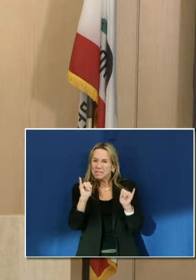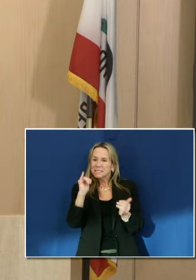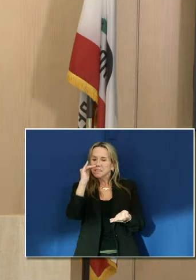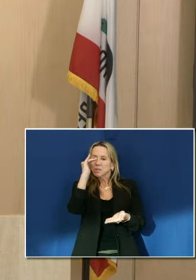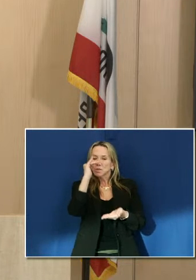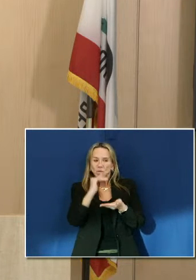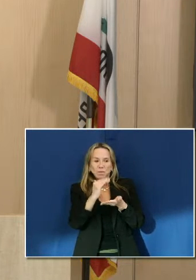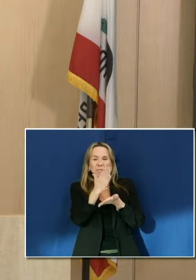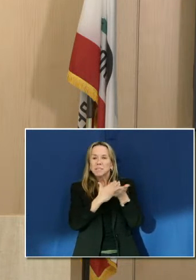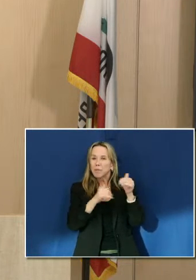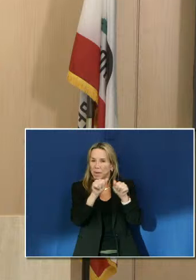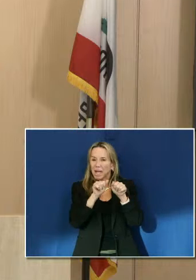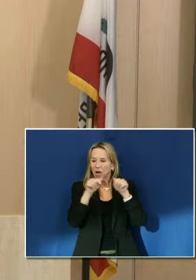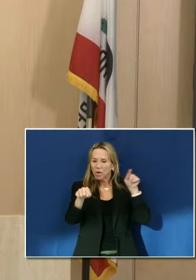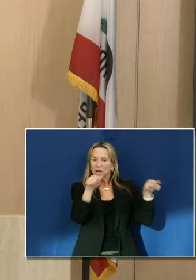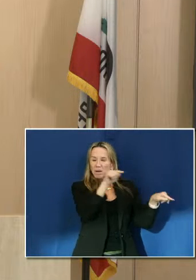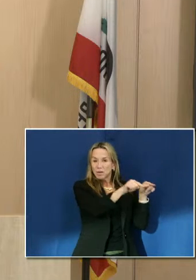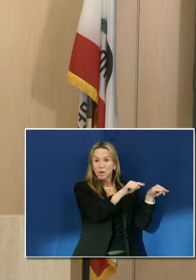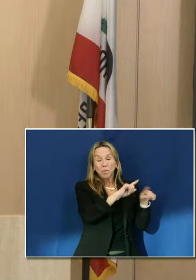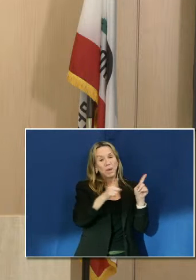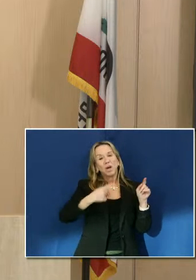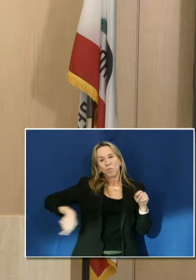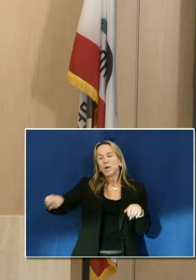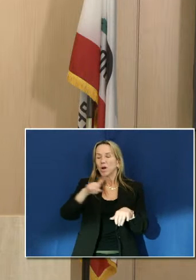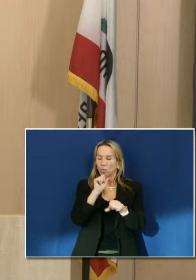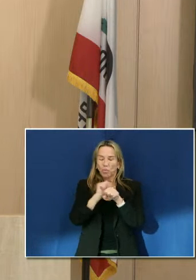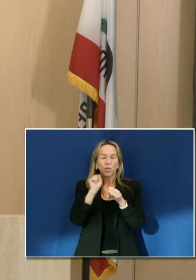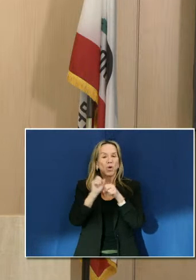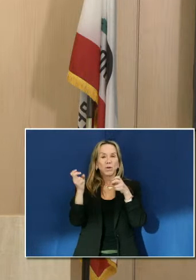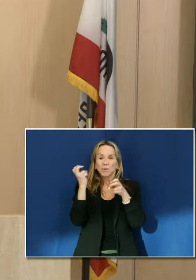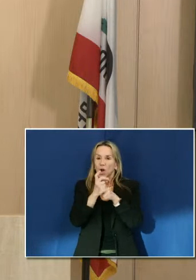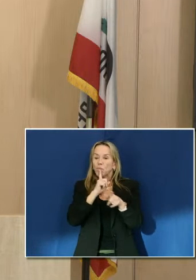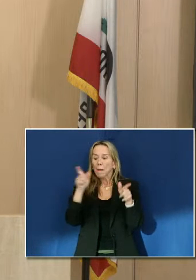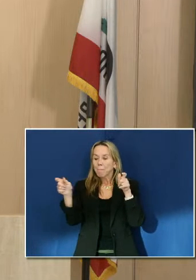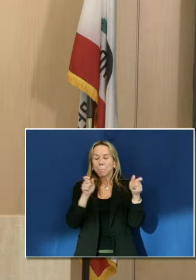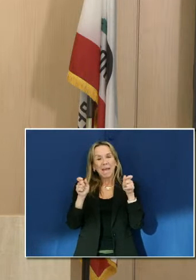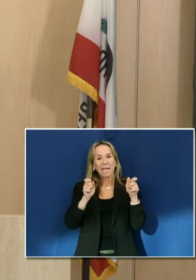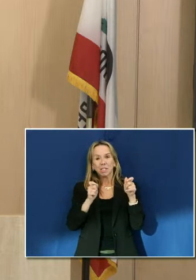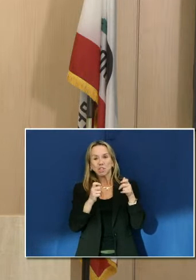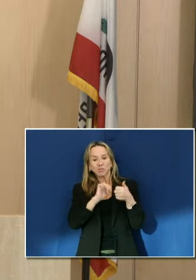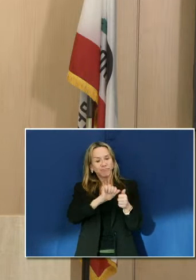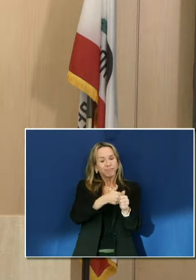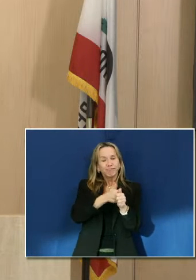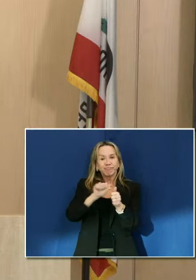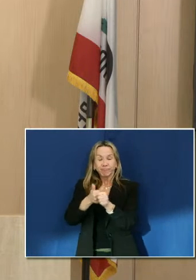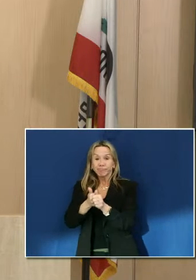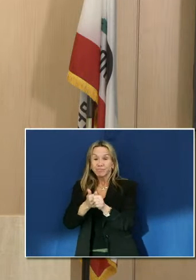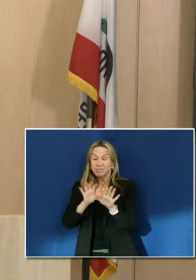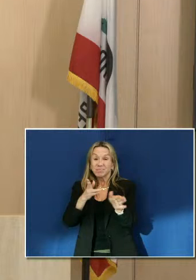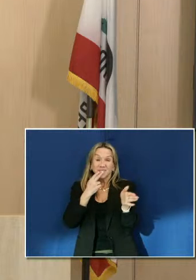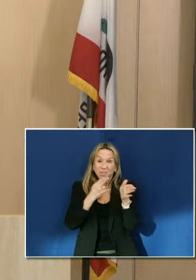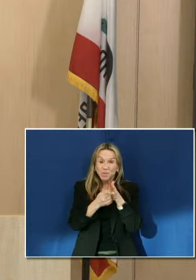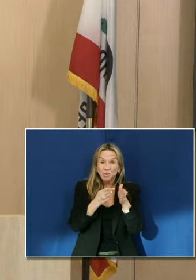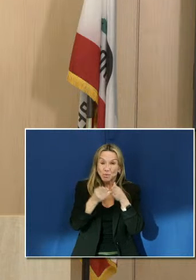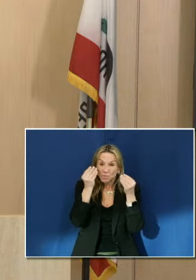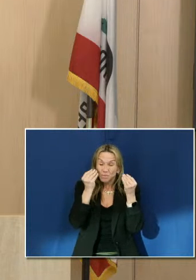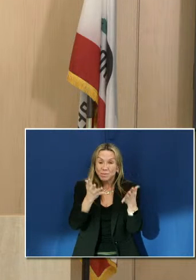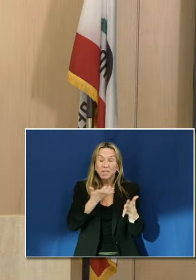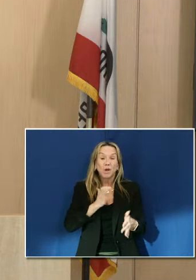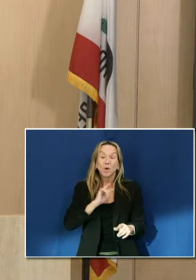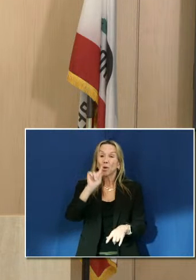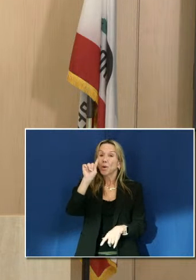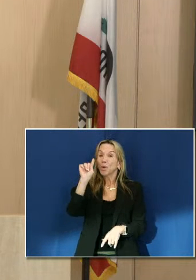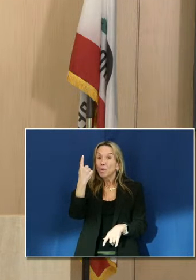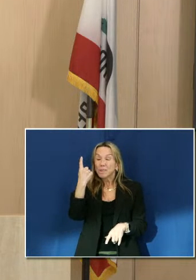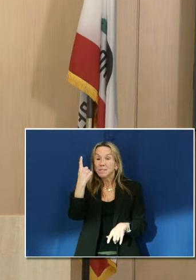some areas, but we've all worked hard to be able to manage that as we move forward. Truthfully, our top concern